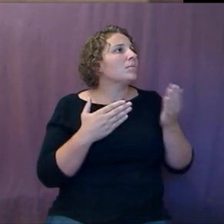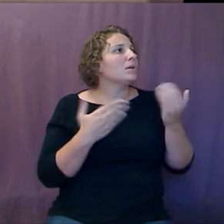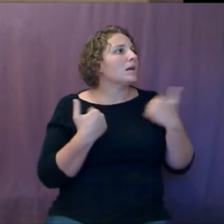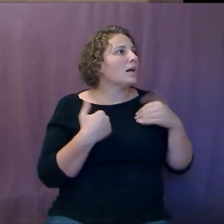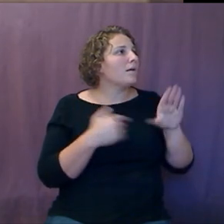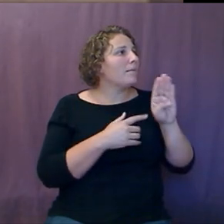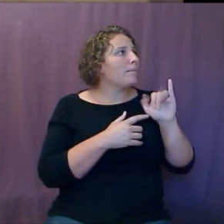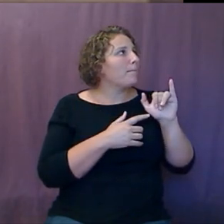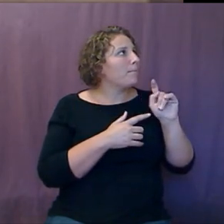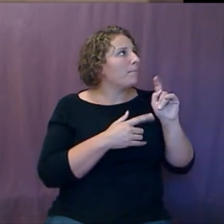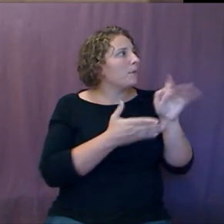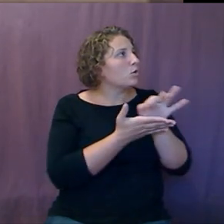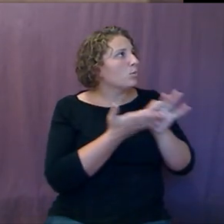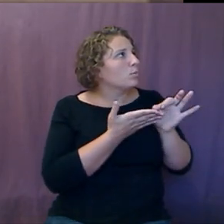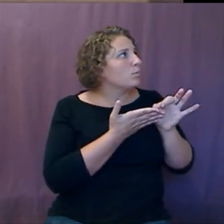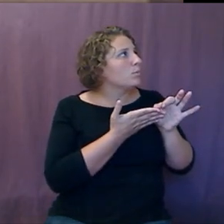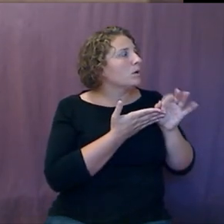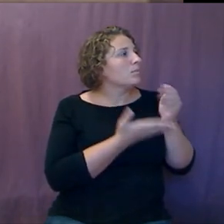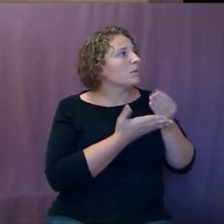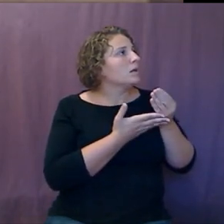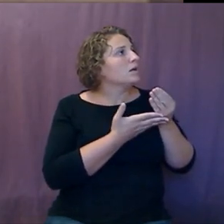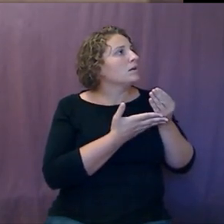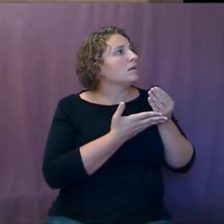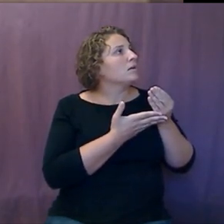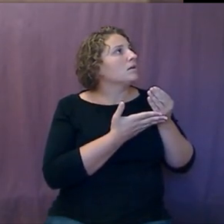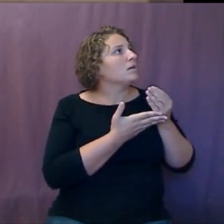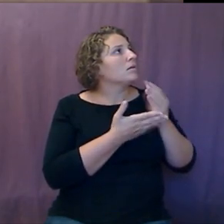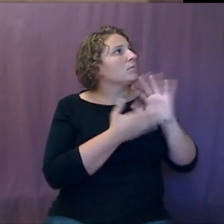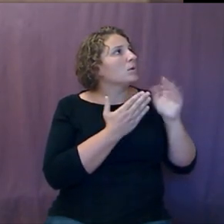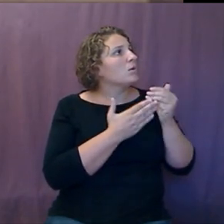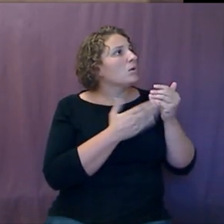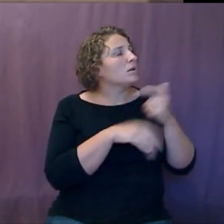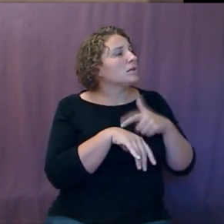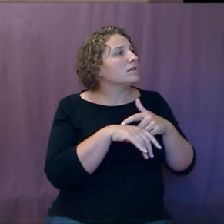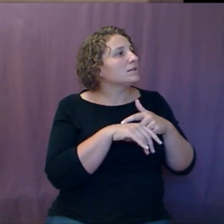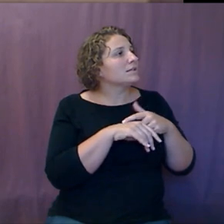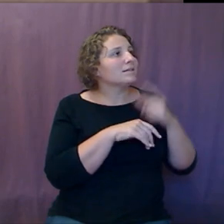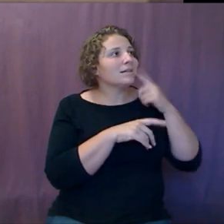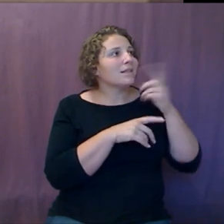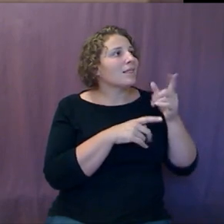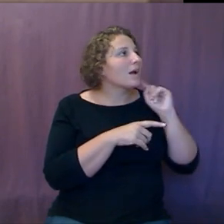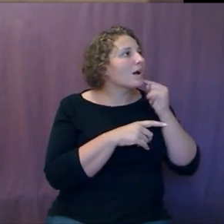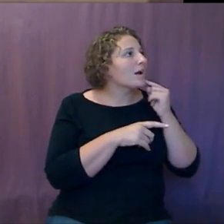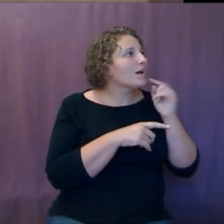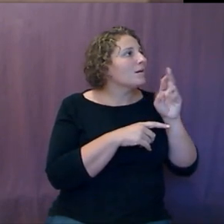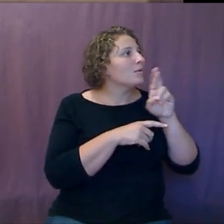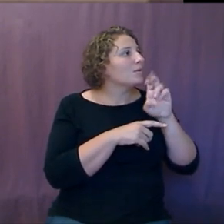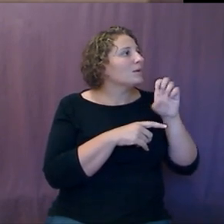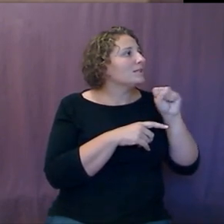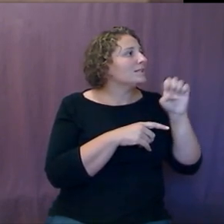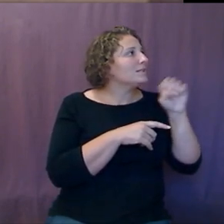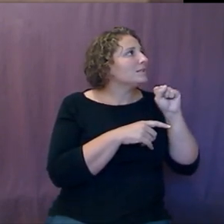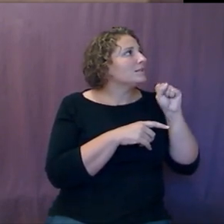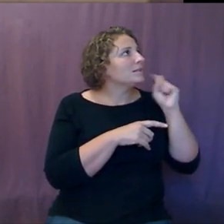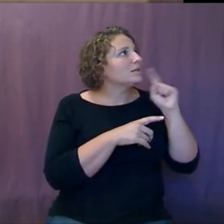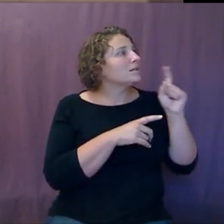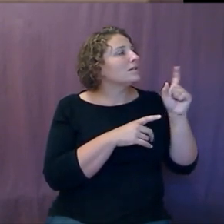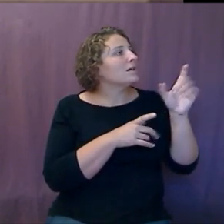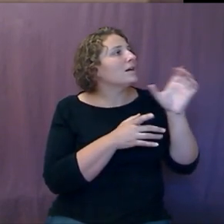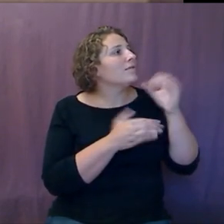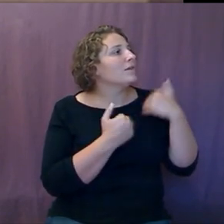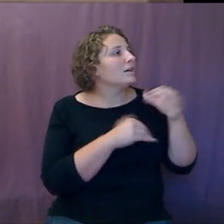and all it takes is like a reese's peanut butter cup that chocolate and that peanut butter to collide at just